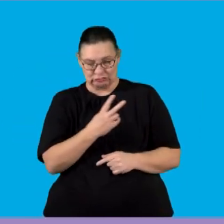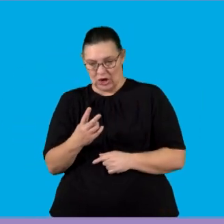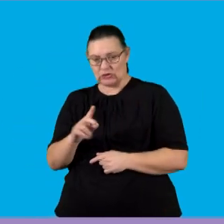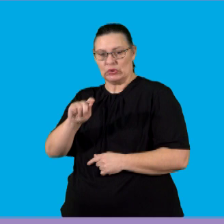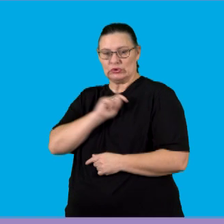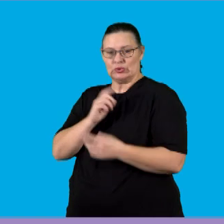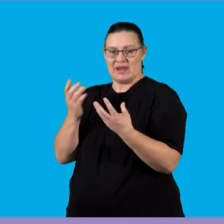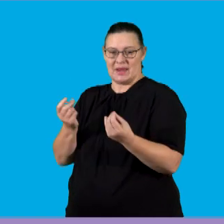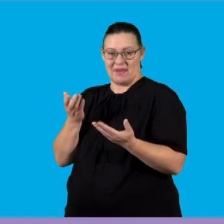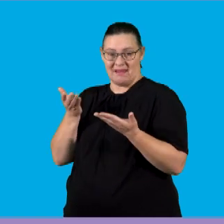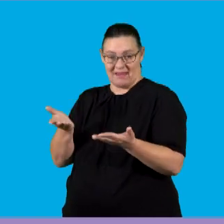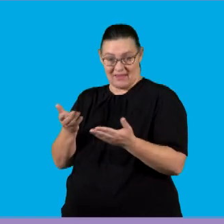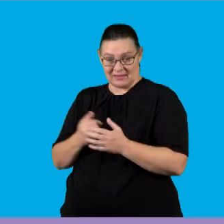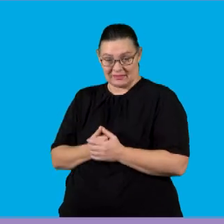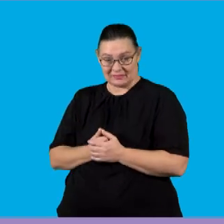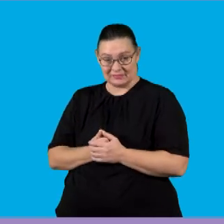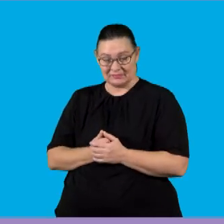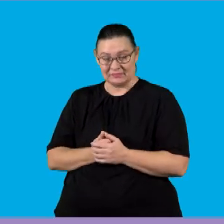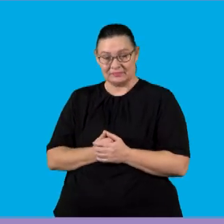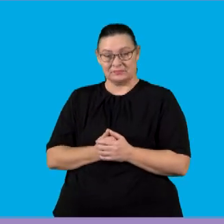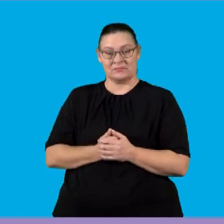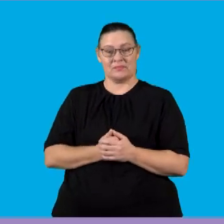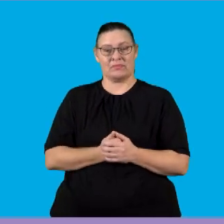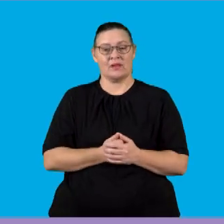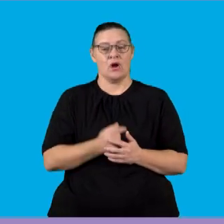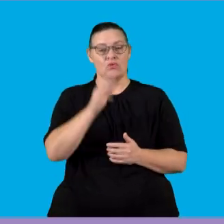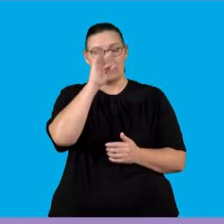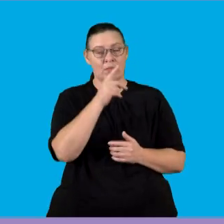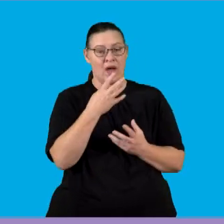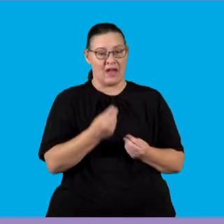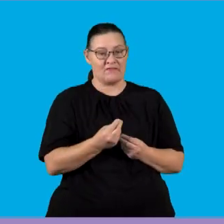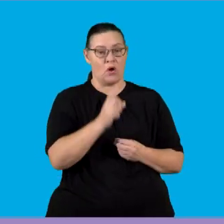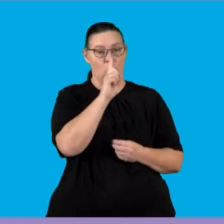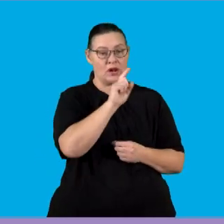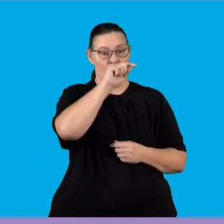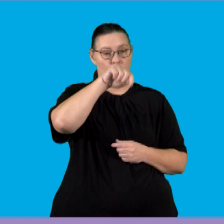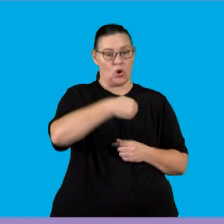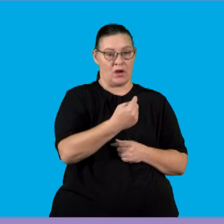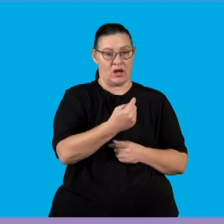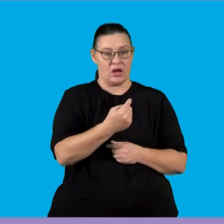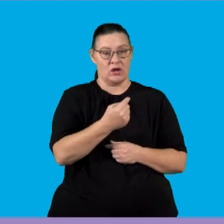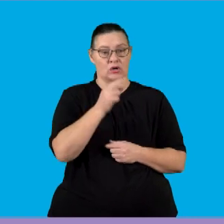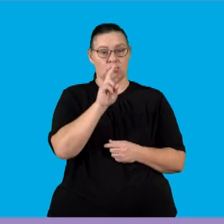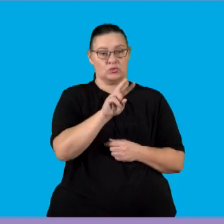now expand that scientific notation. So remember, if we have